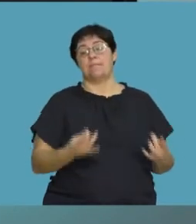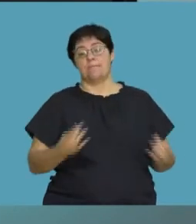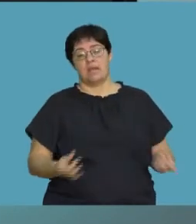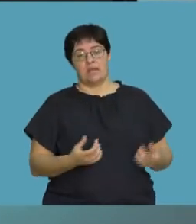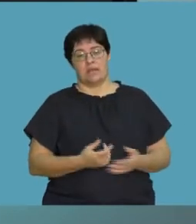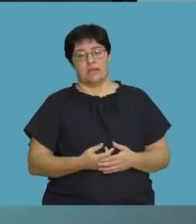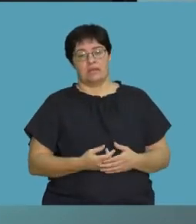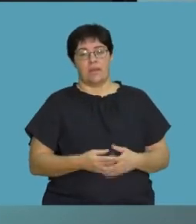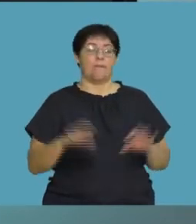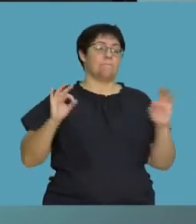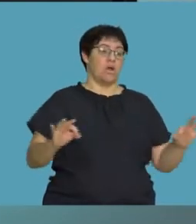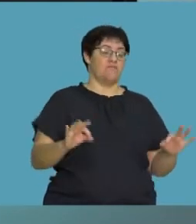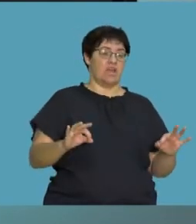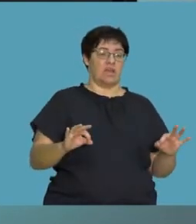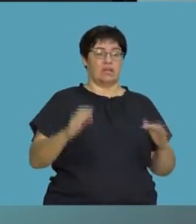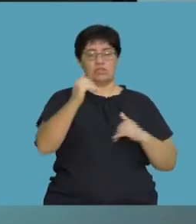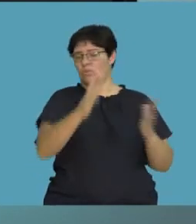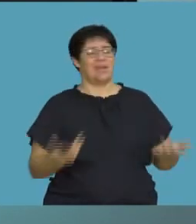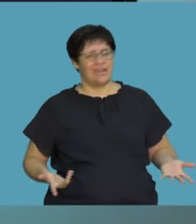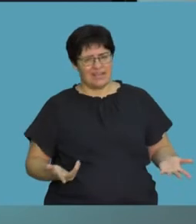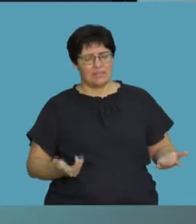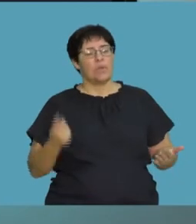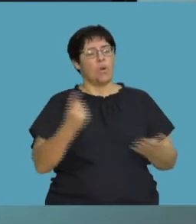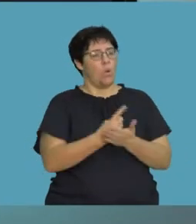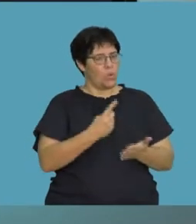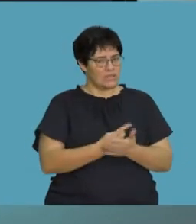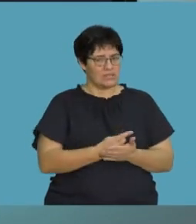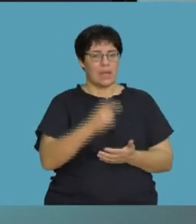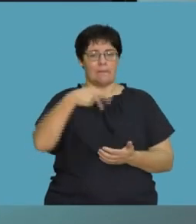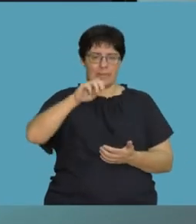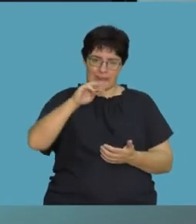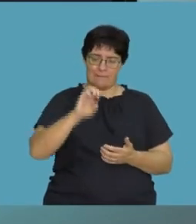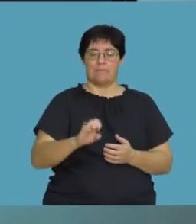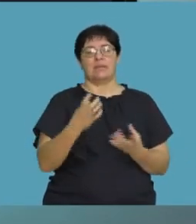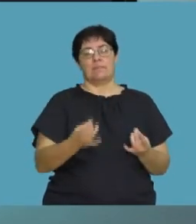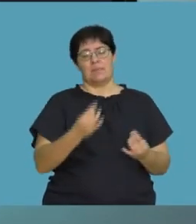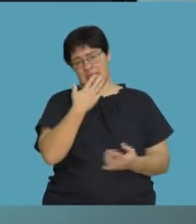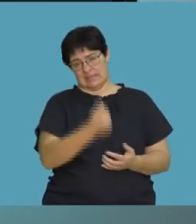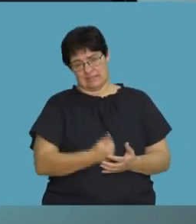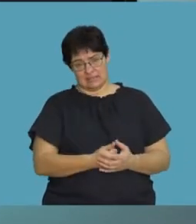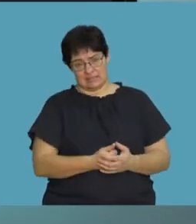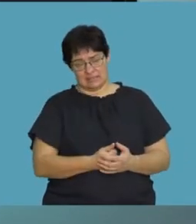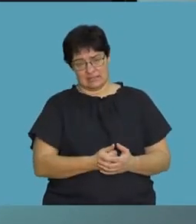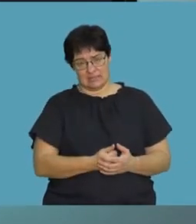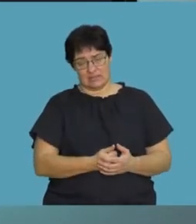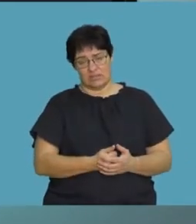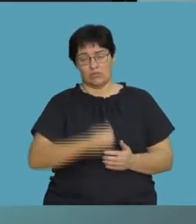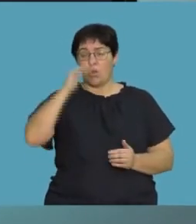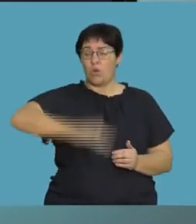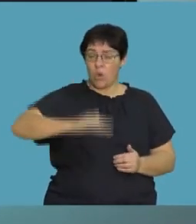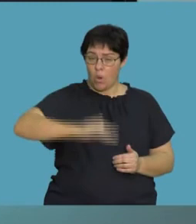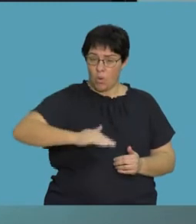a number that is a perfect square or something like that. It must always be your prime numbers, please. So